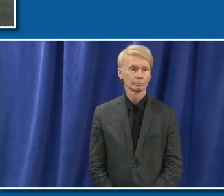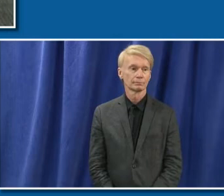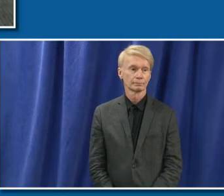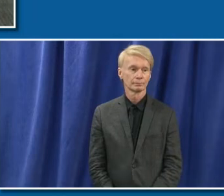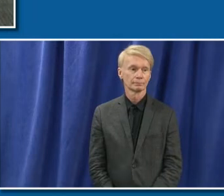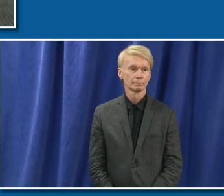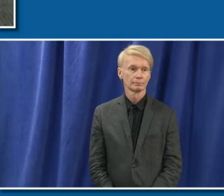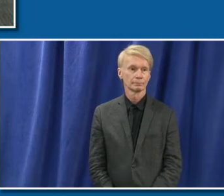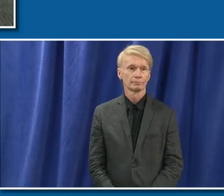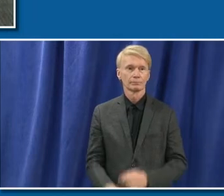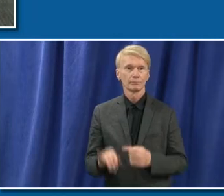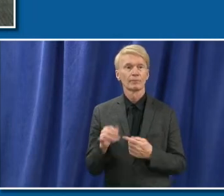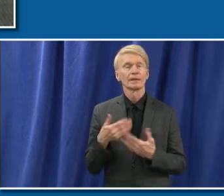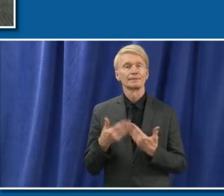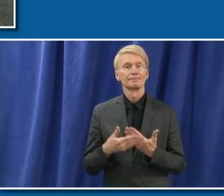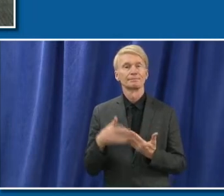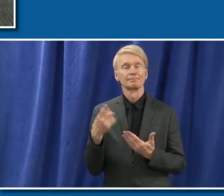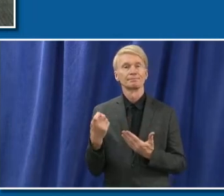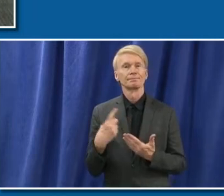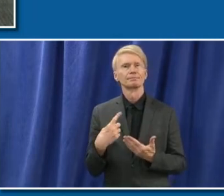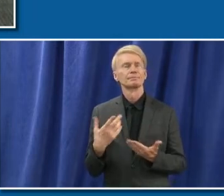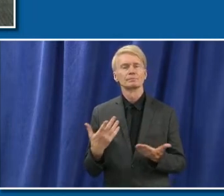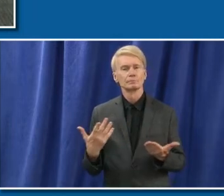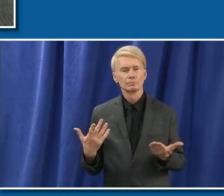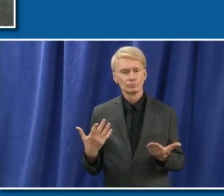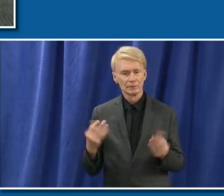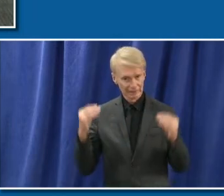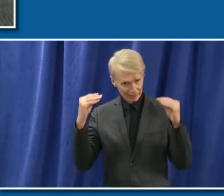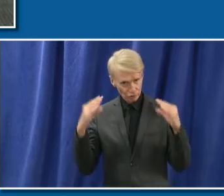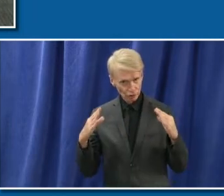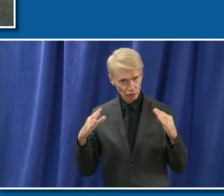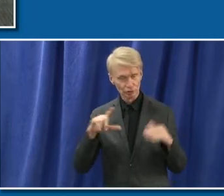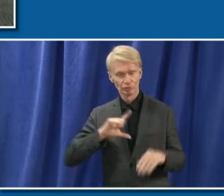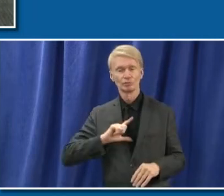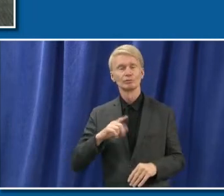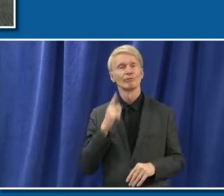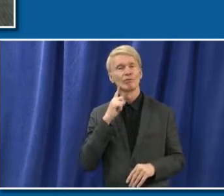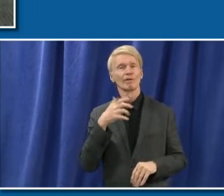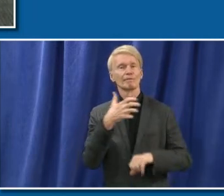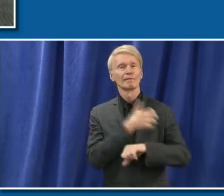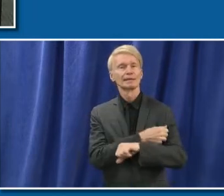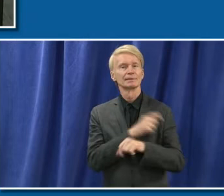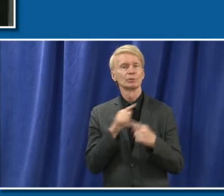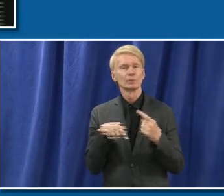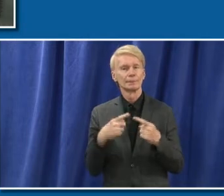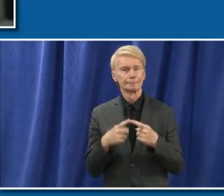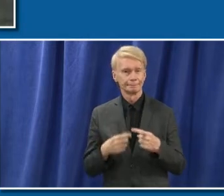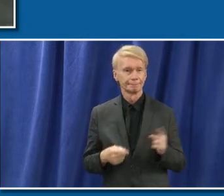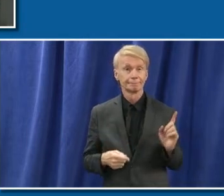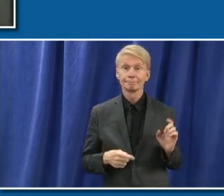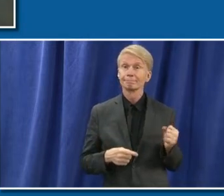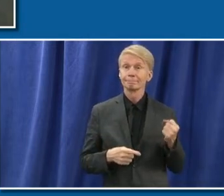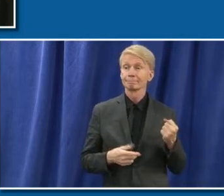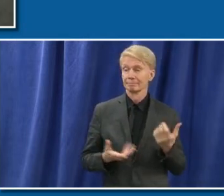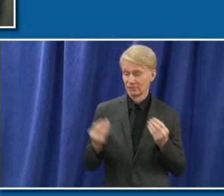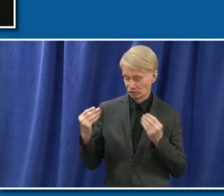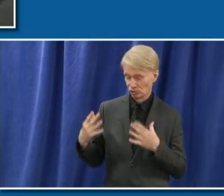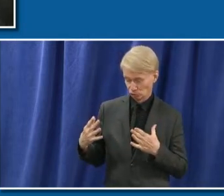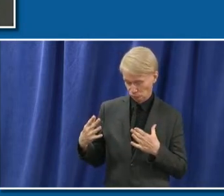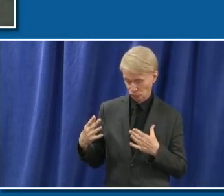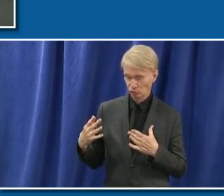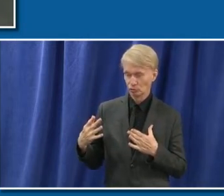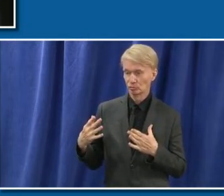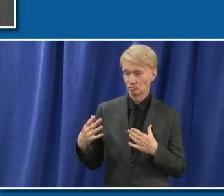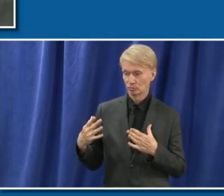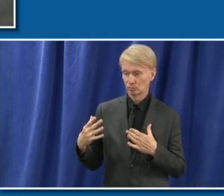right. Joanne Palmer is asking, when will teachers be vaccinated? Yes, so our teachers will likely